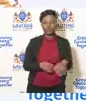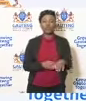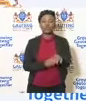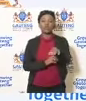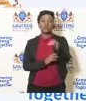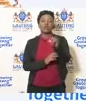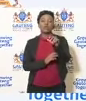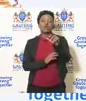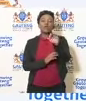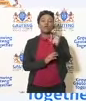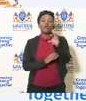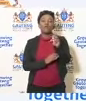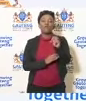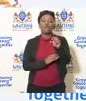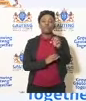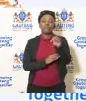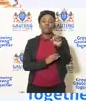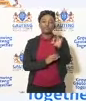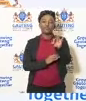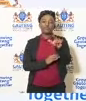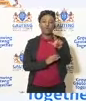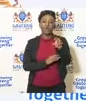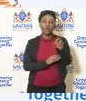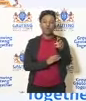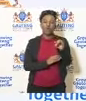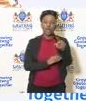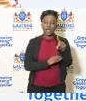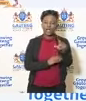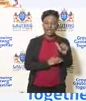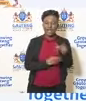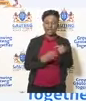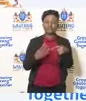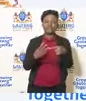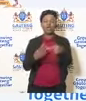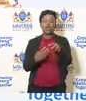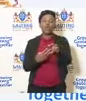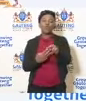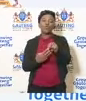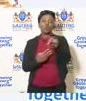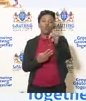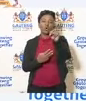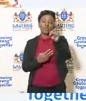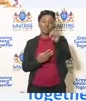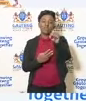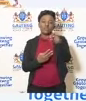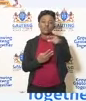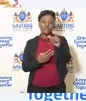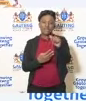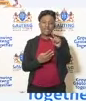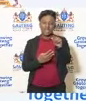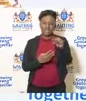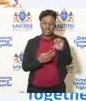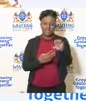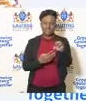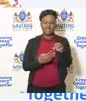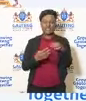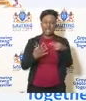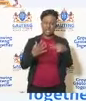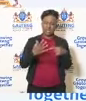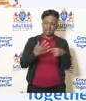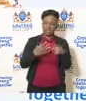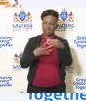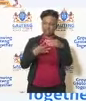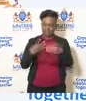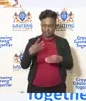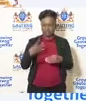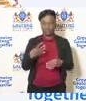Constantia Kloof, Northgate, that has 102 active cases. So anything at that